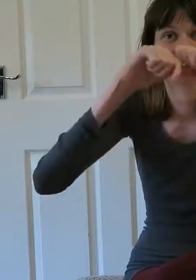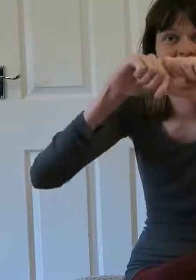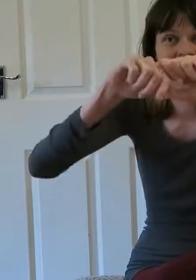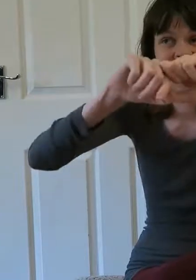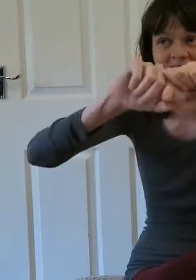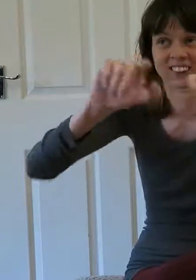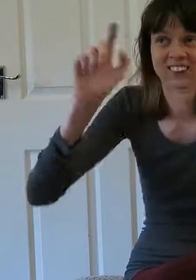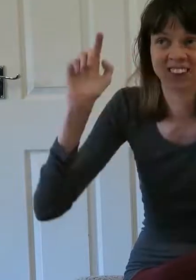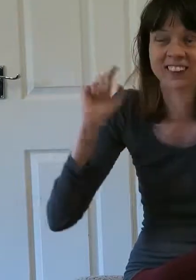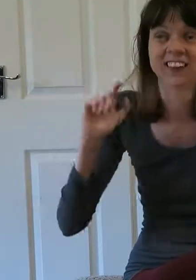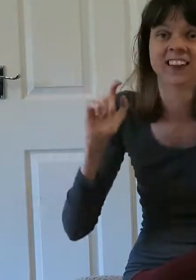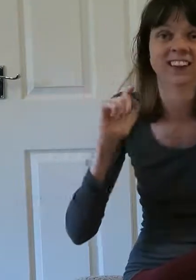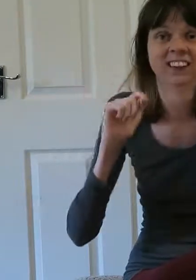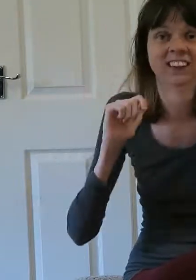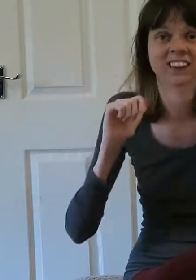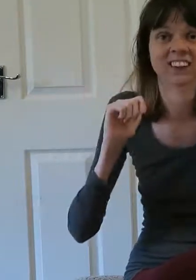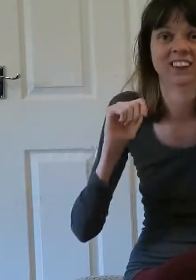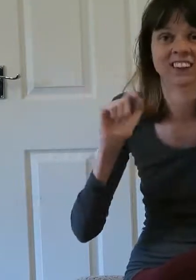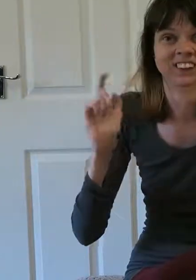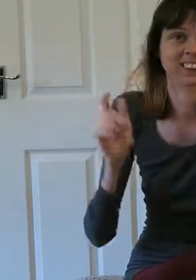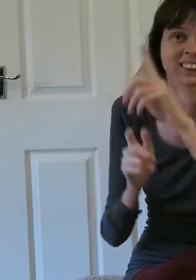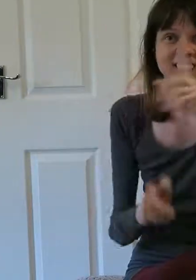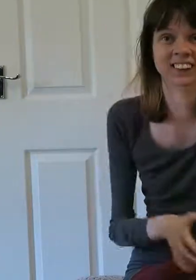not together.